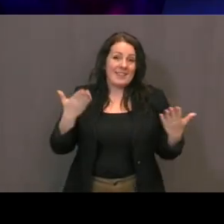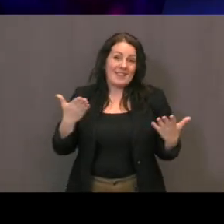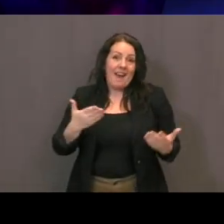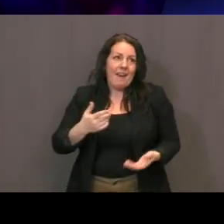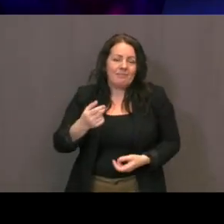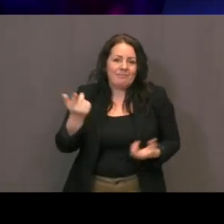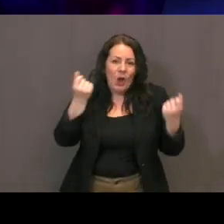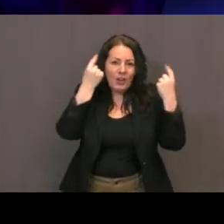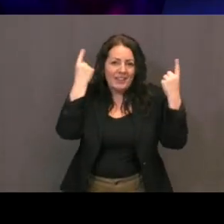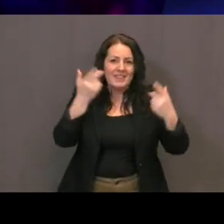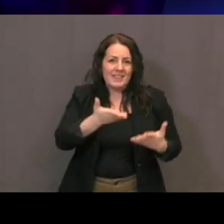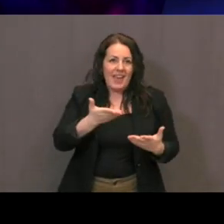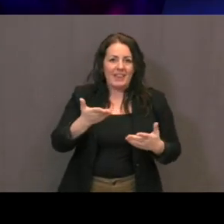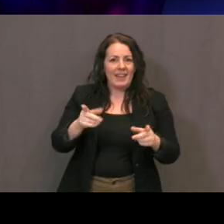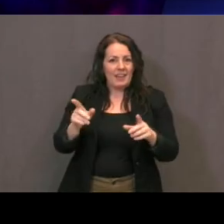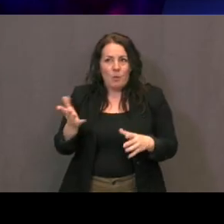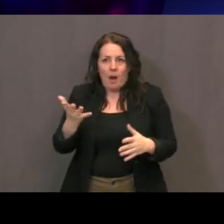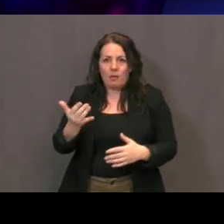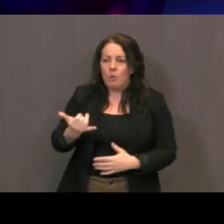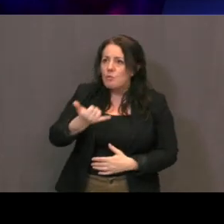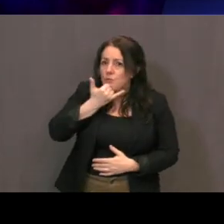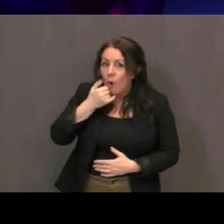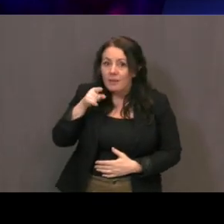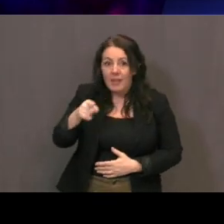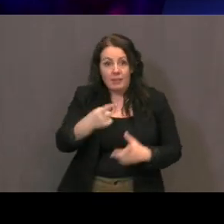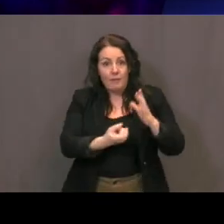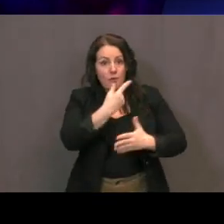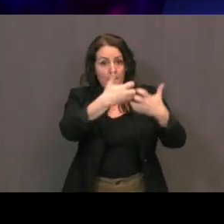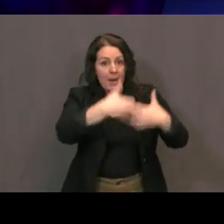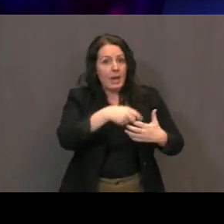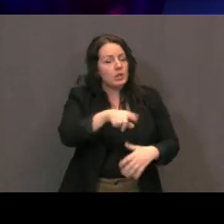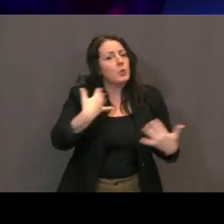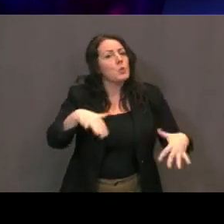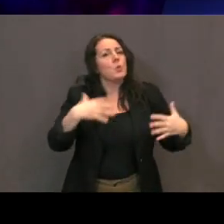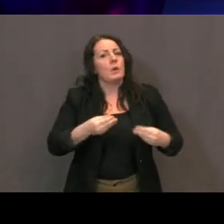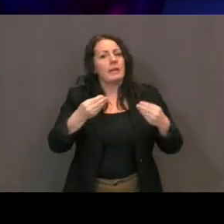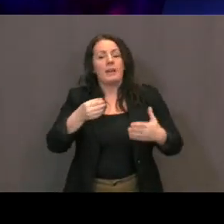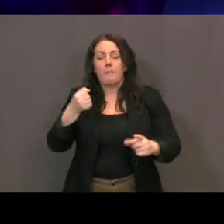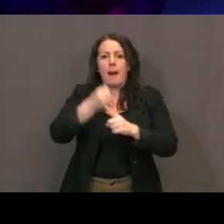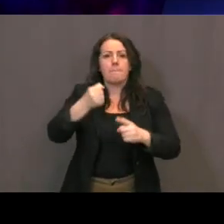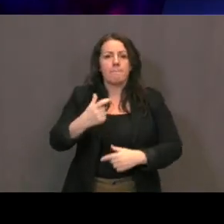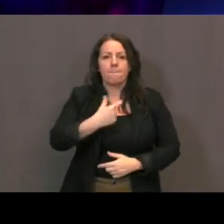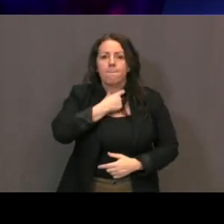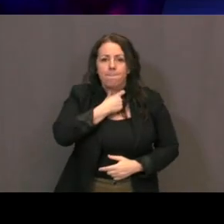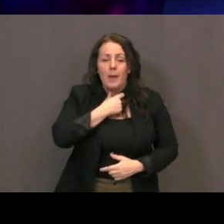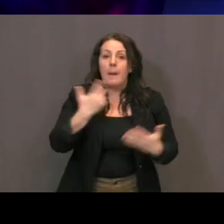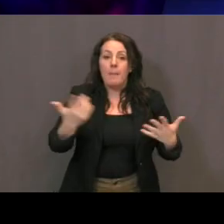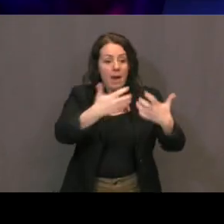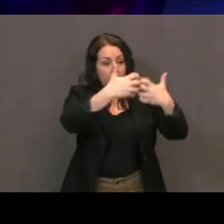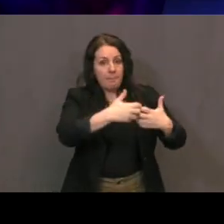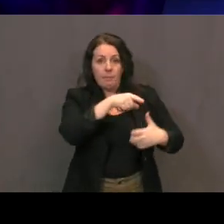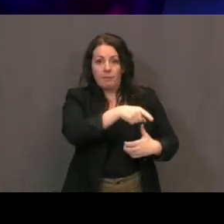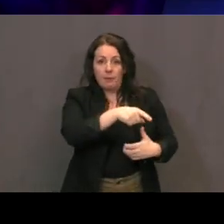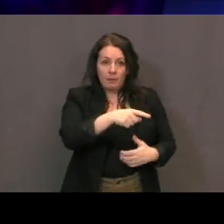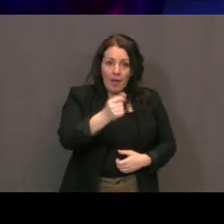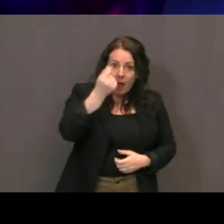care about this mistake. The point is, does a machine understand it? Does it even care about a